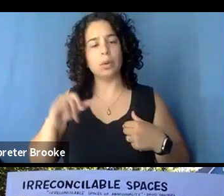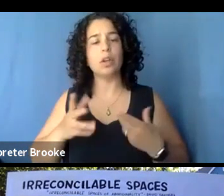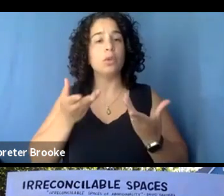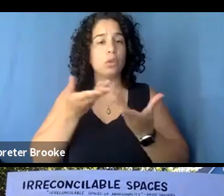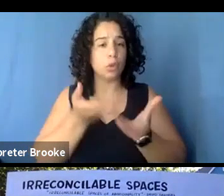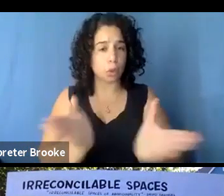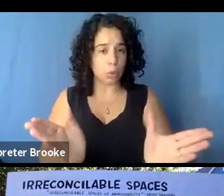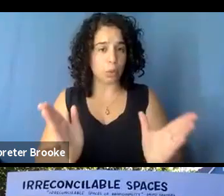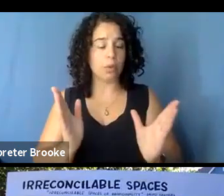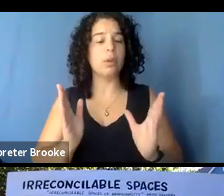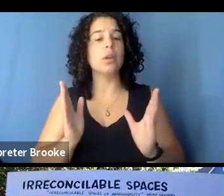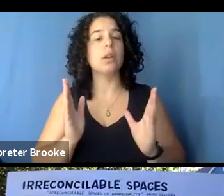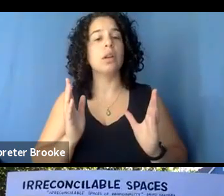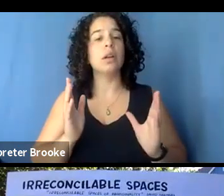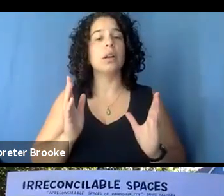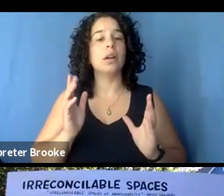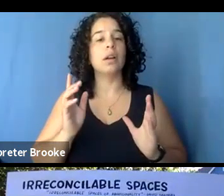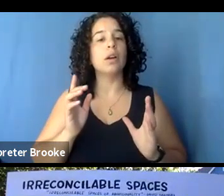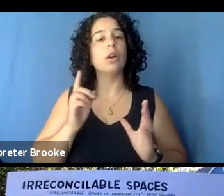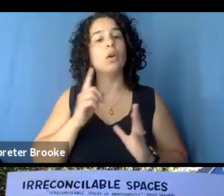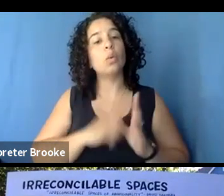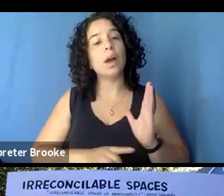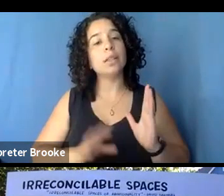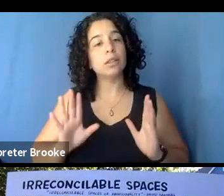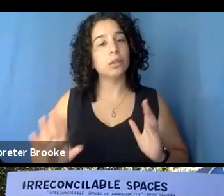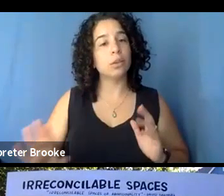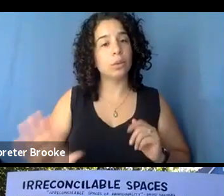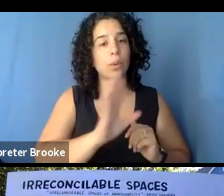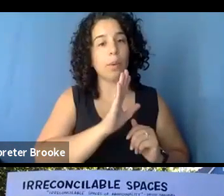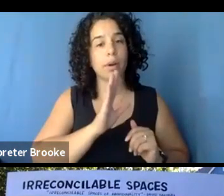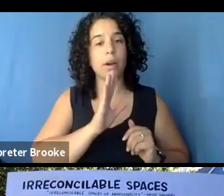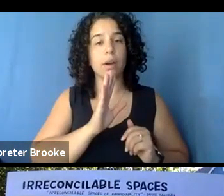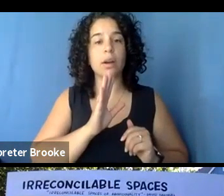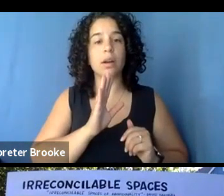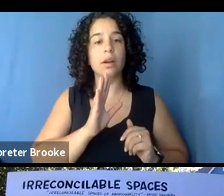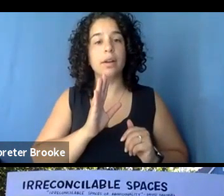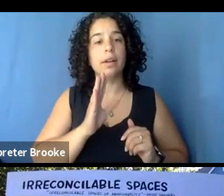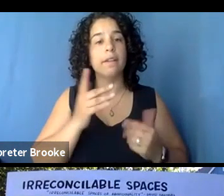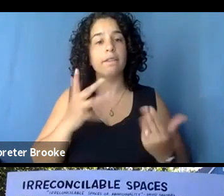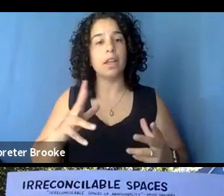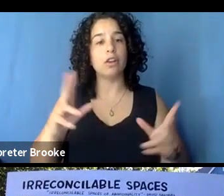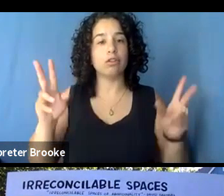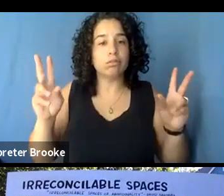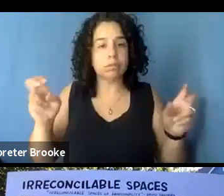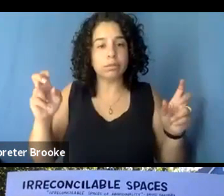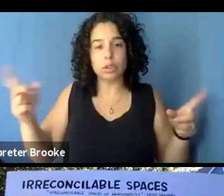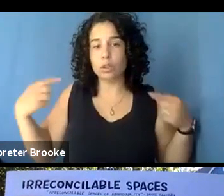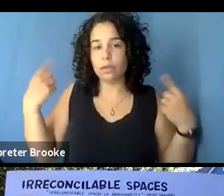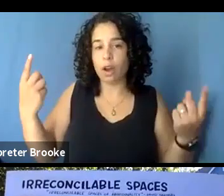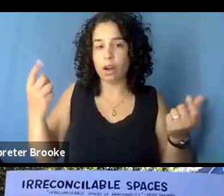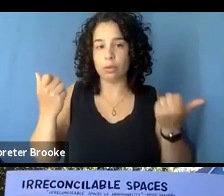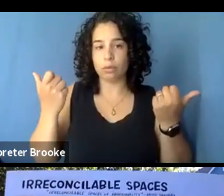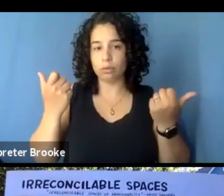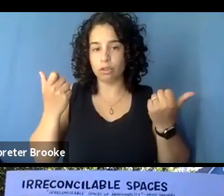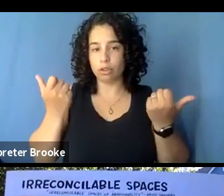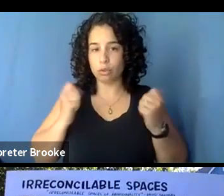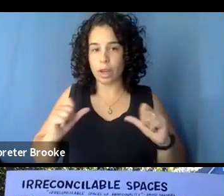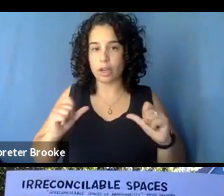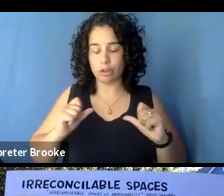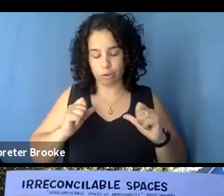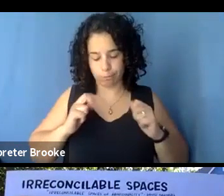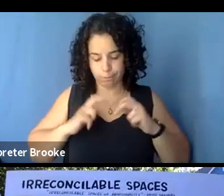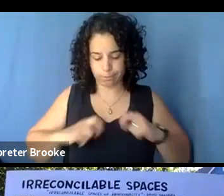own artistic journey, with what have you had to, quote, reconcile yourself